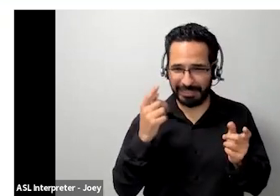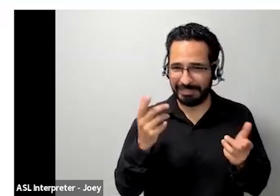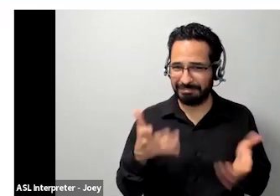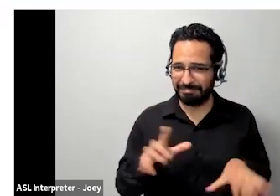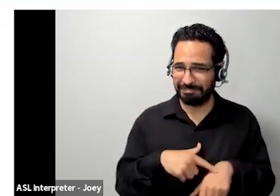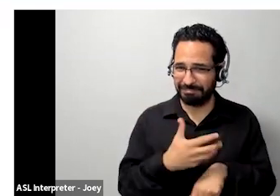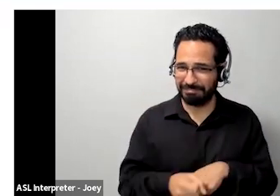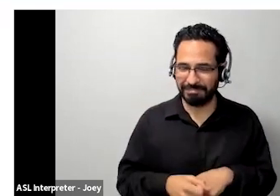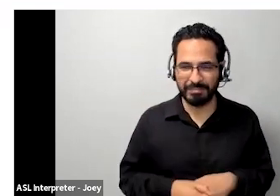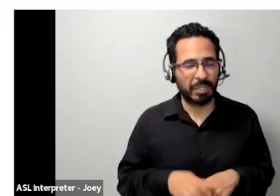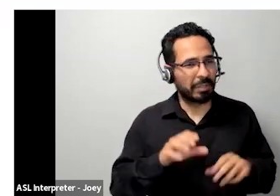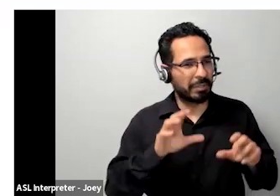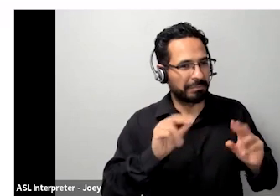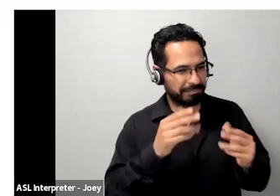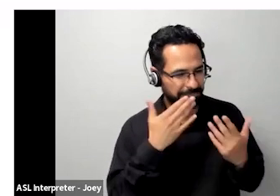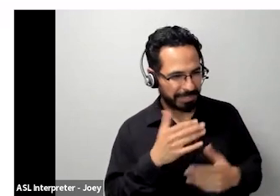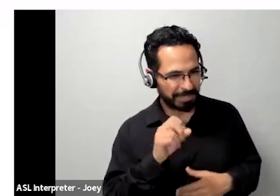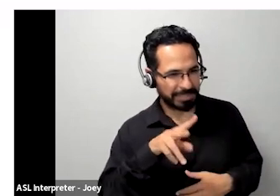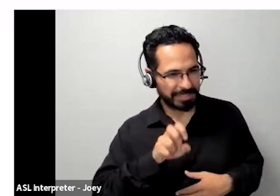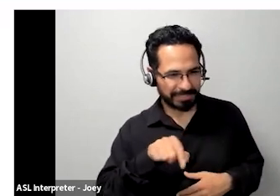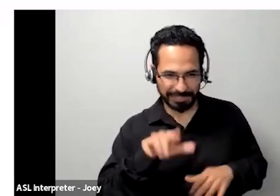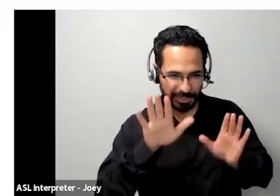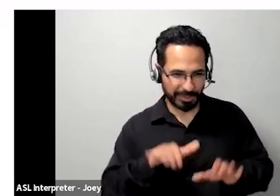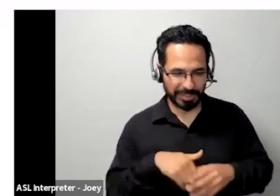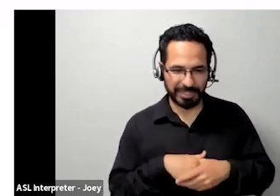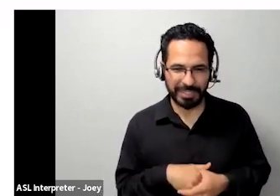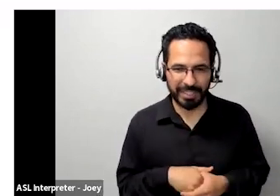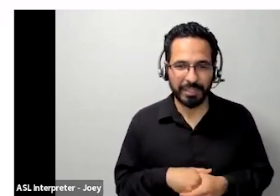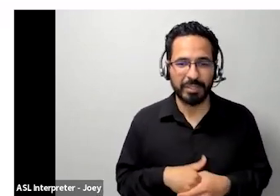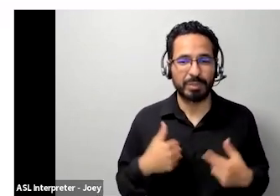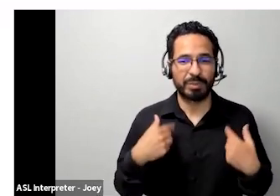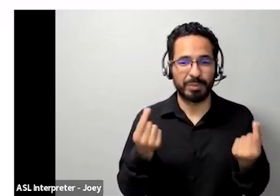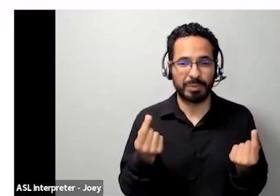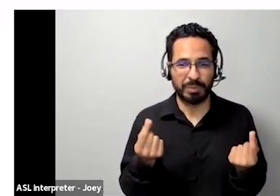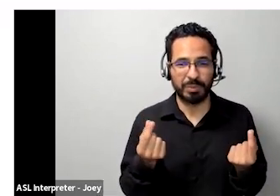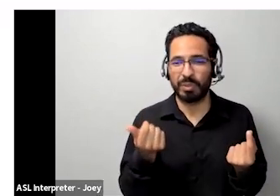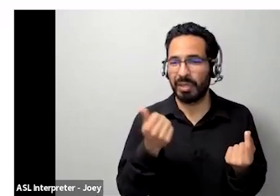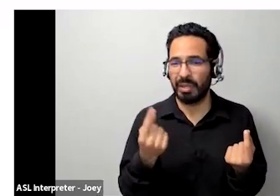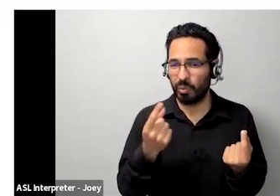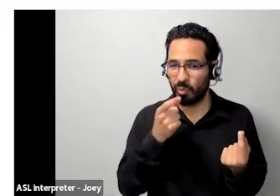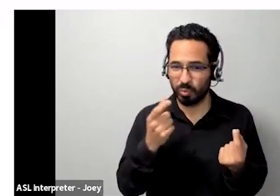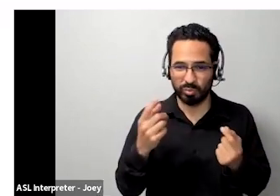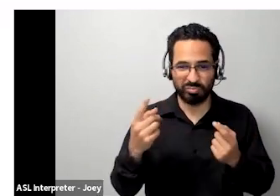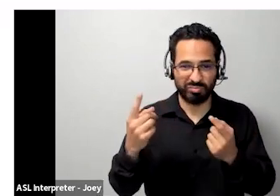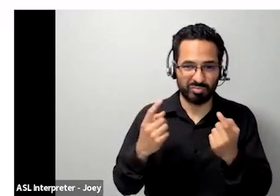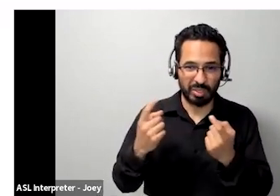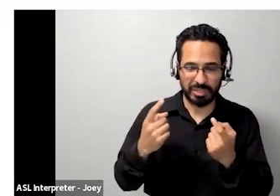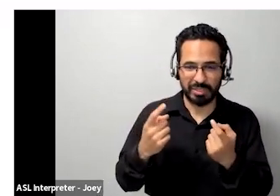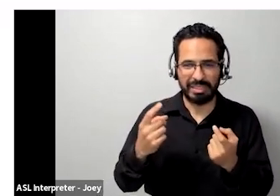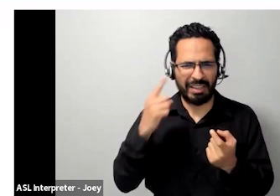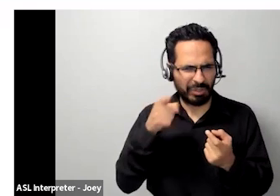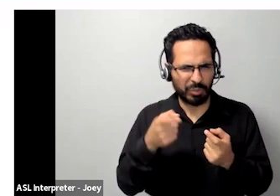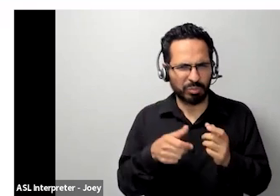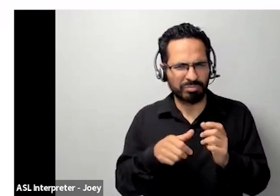time. Thank you, Steve. No, this was fantastic. What we can do for any questions that weren't answered, I think you covered most of